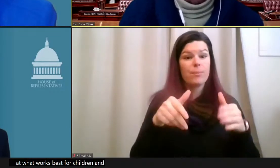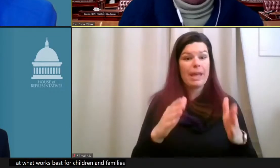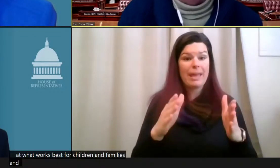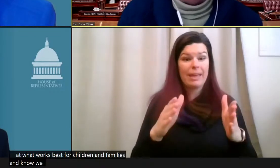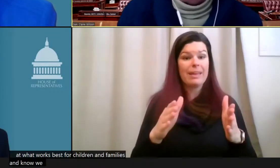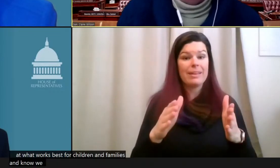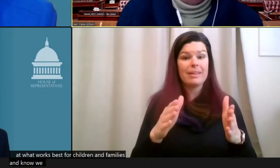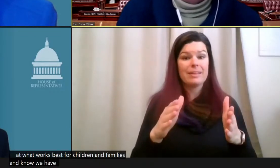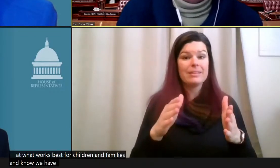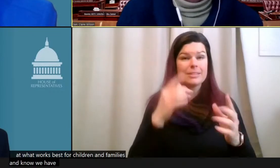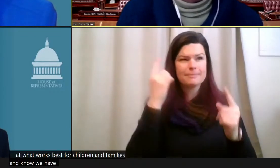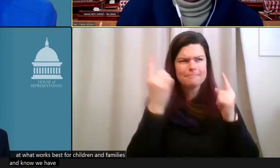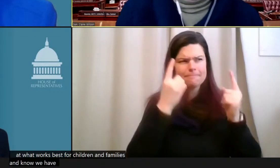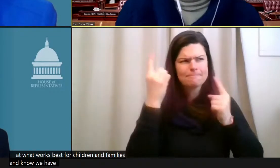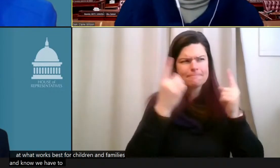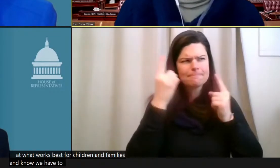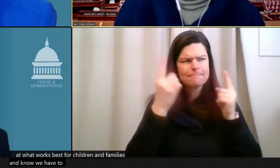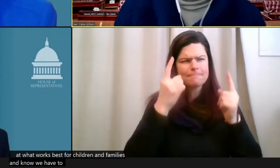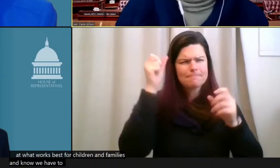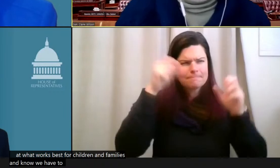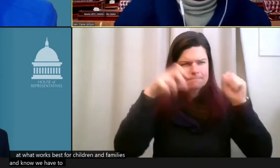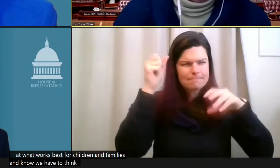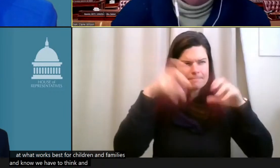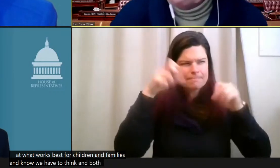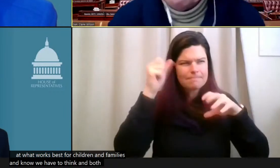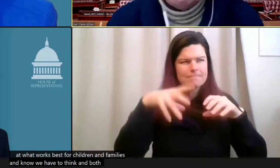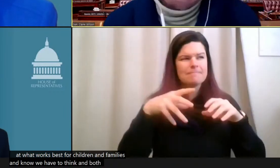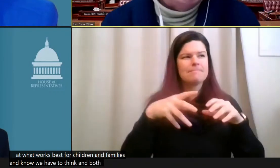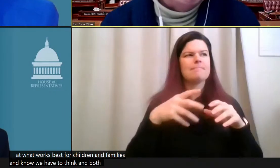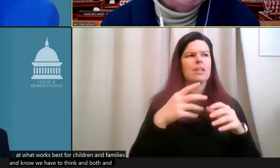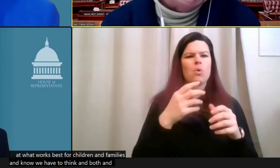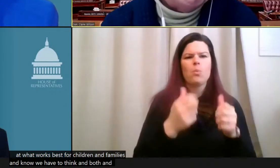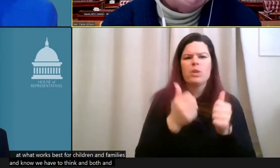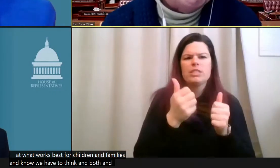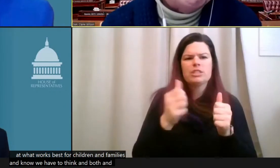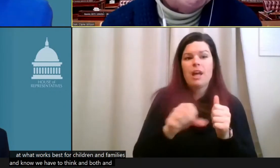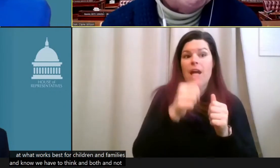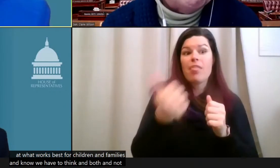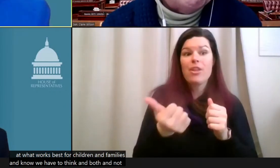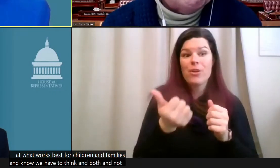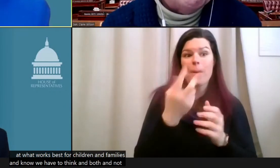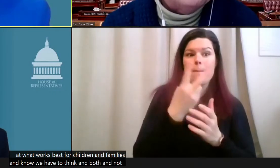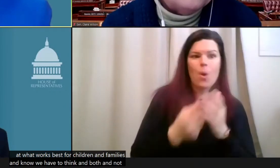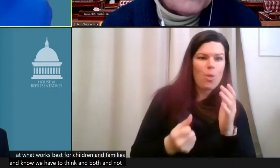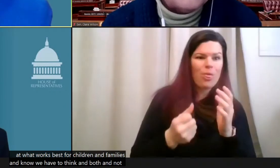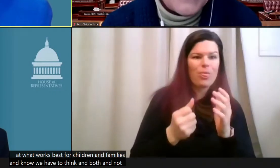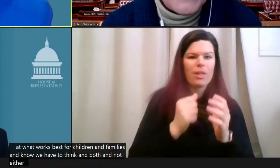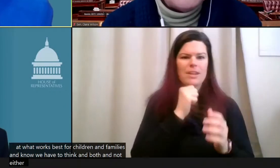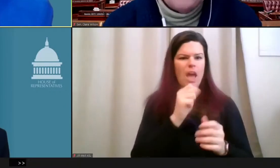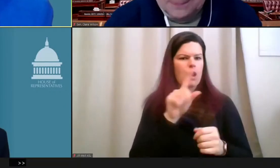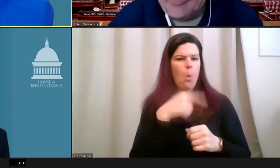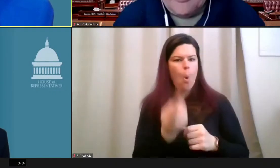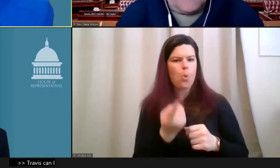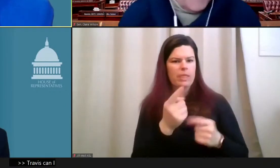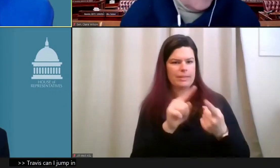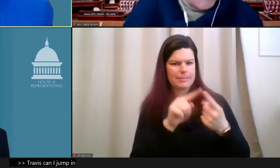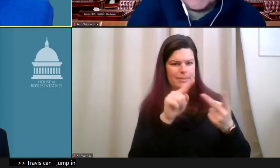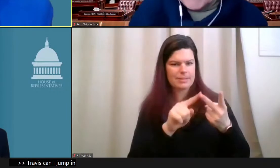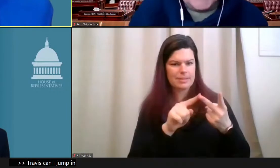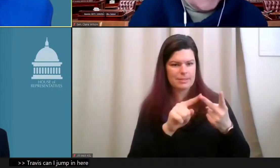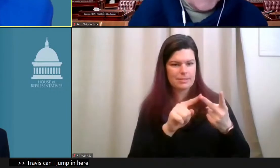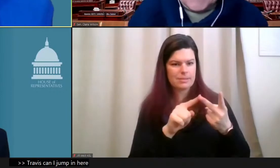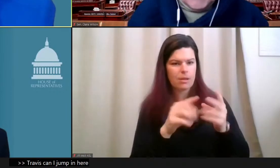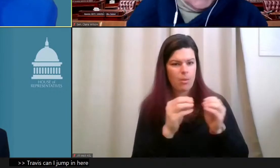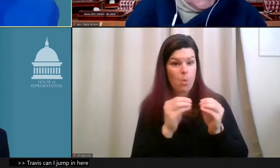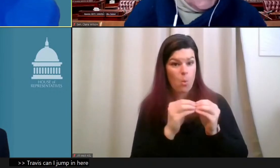think and both, and not either or. Travis, can I jump in here too? Sure.